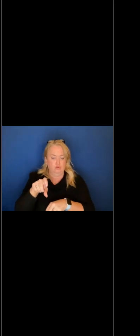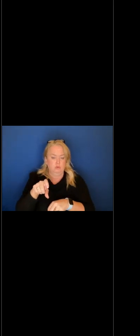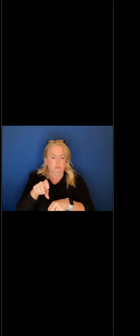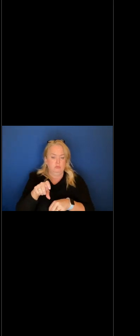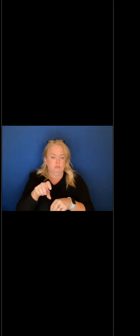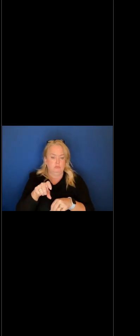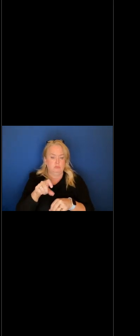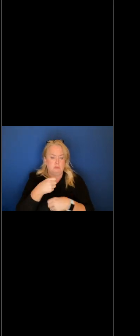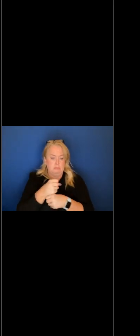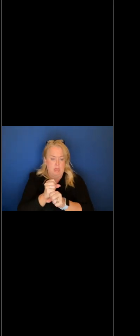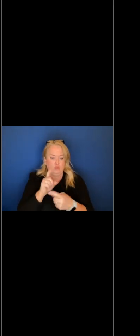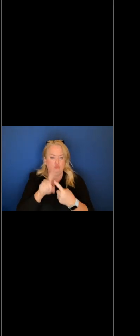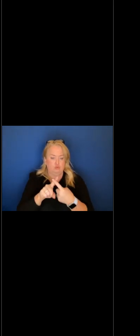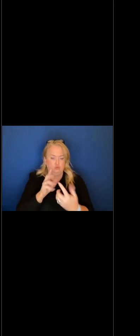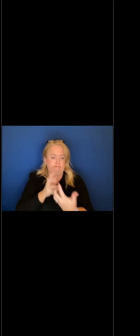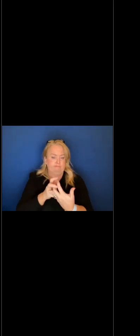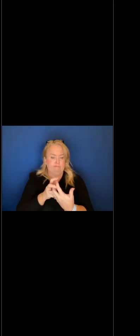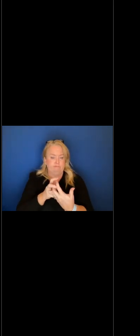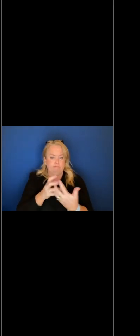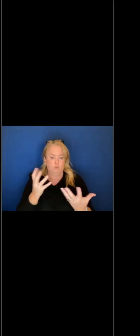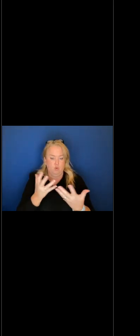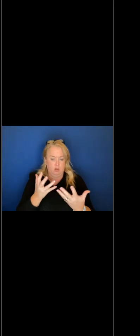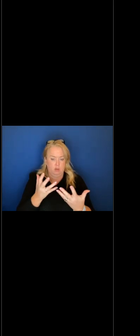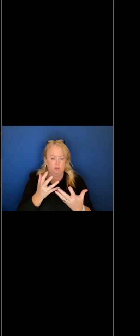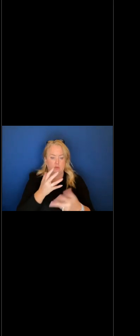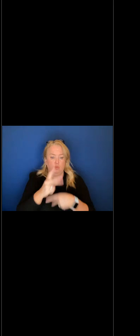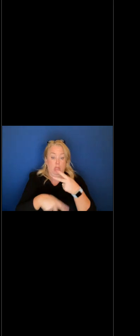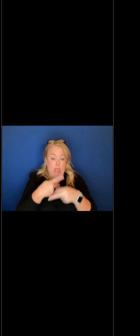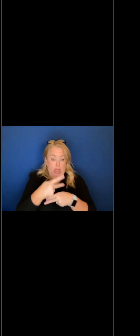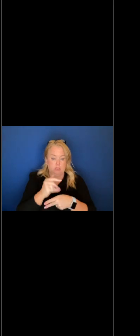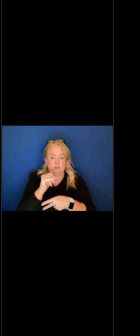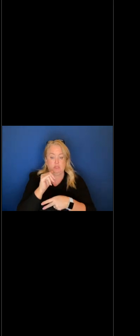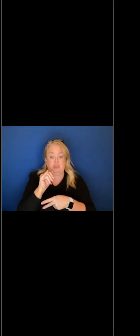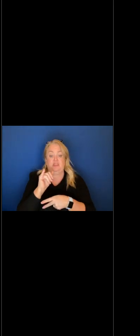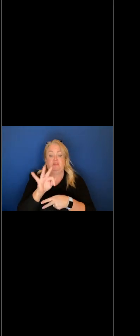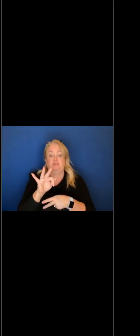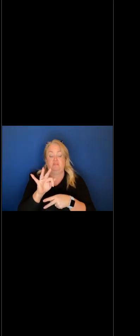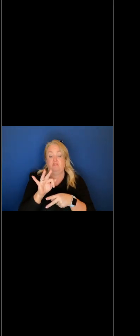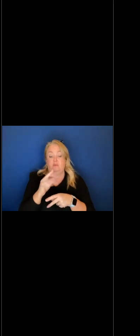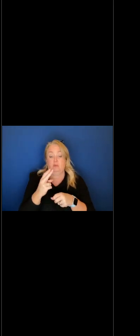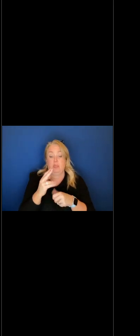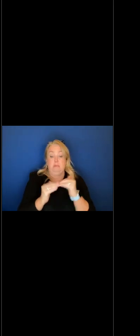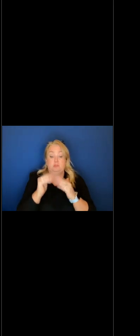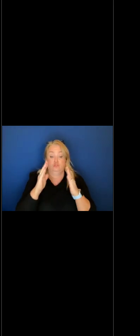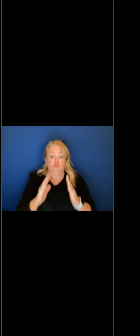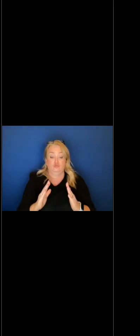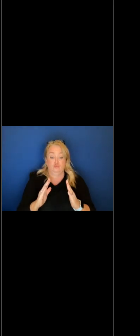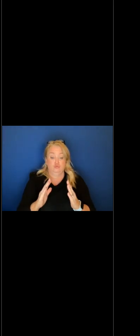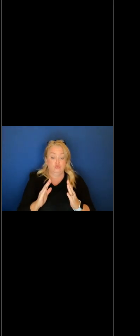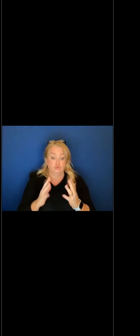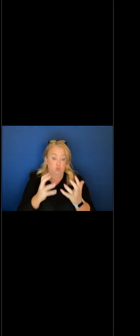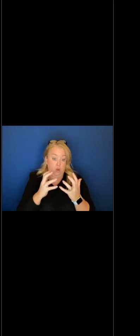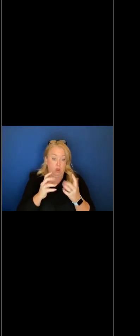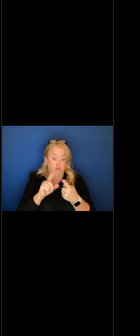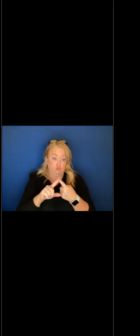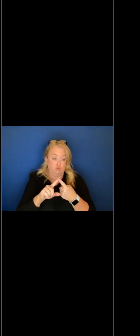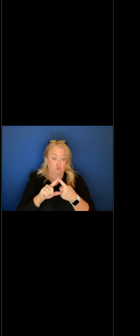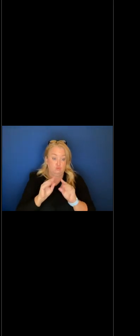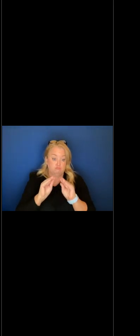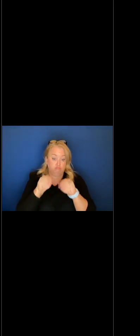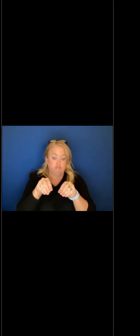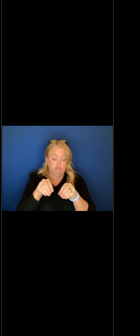reinforcement be designed to accommodate, and what types may be used if the builder elects